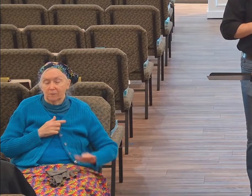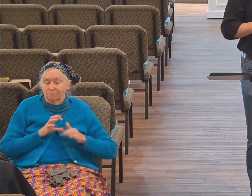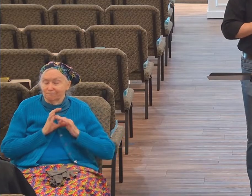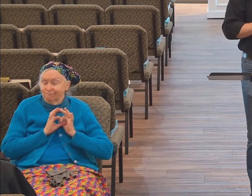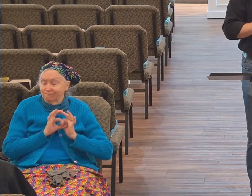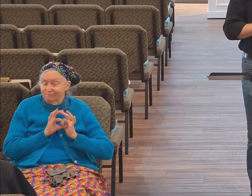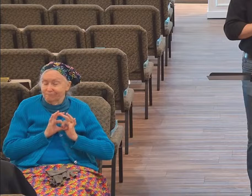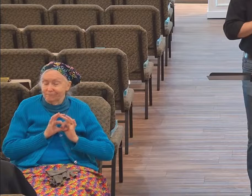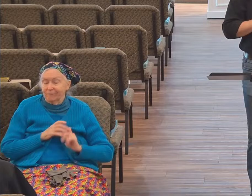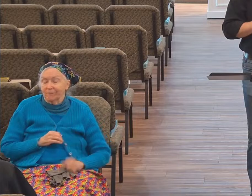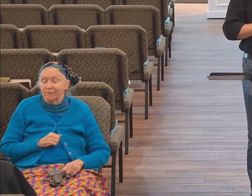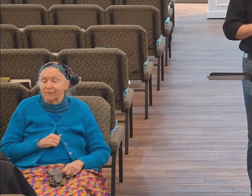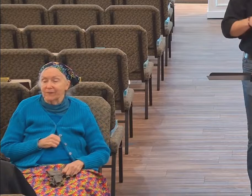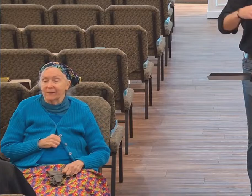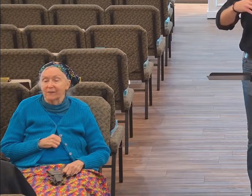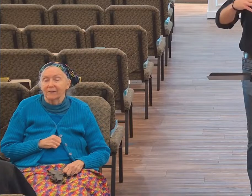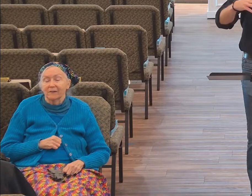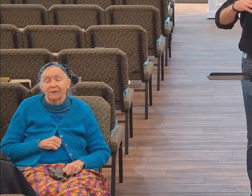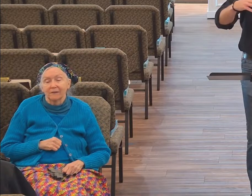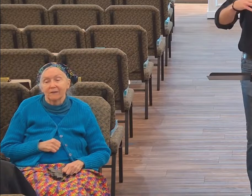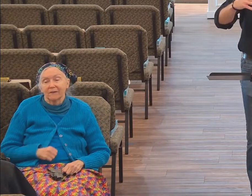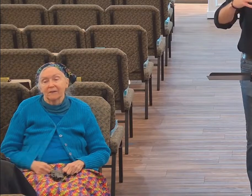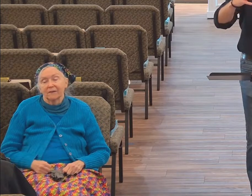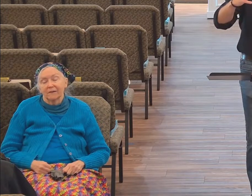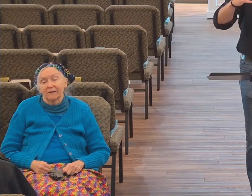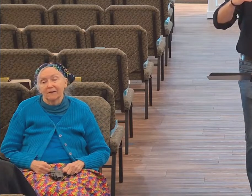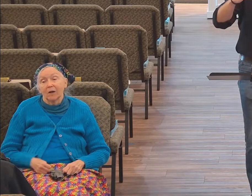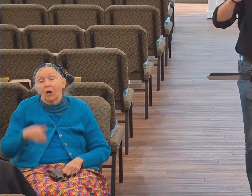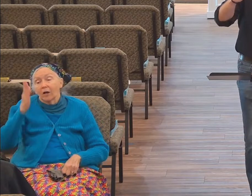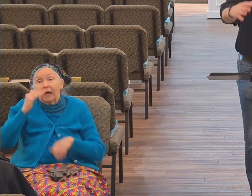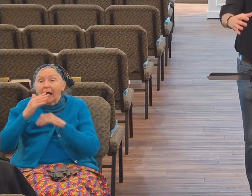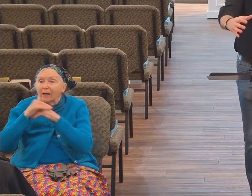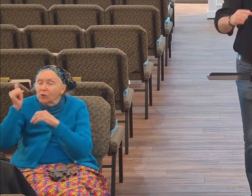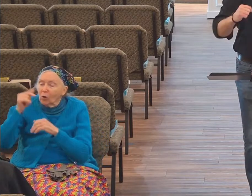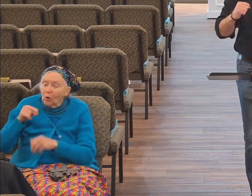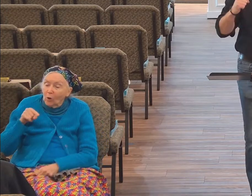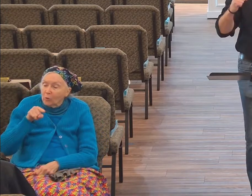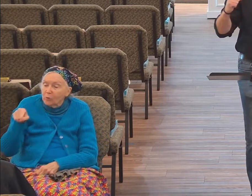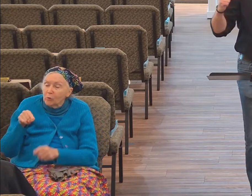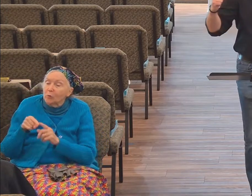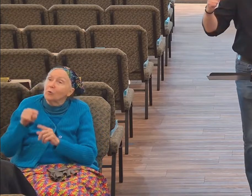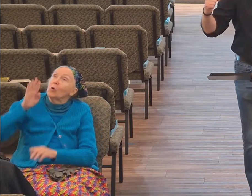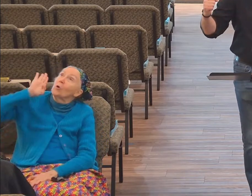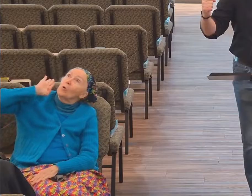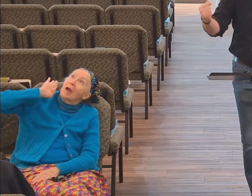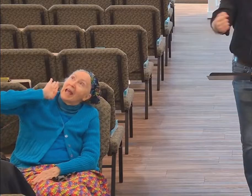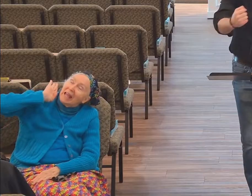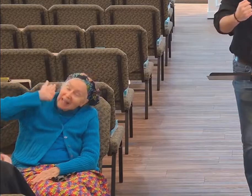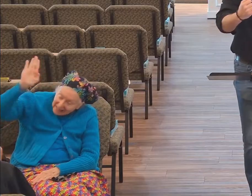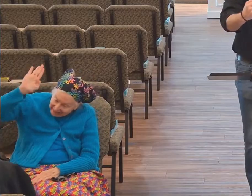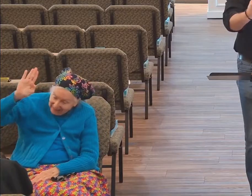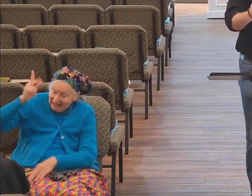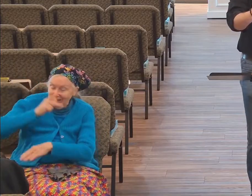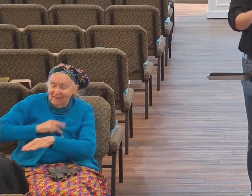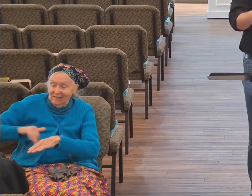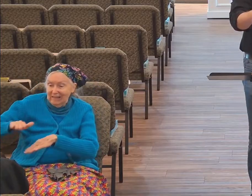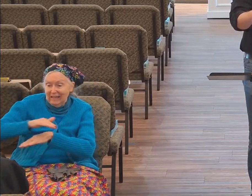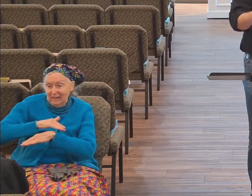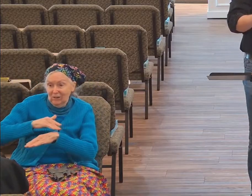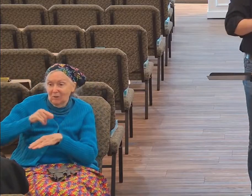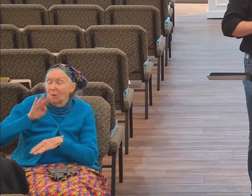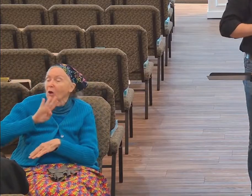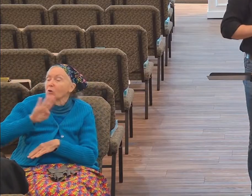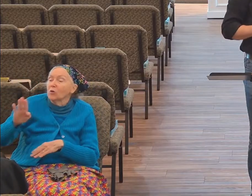Okay? But God calls you to his own kingdom. This is your shared allegiance, if you